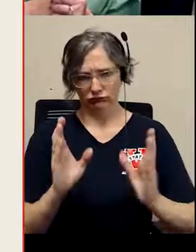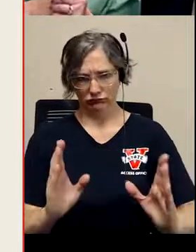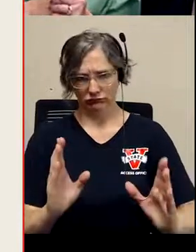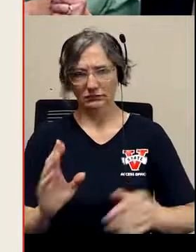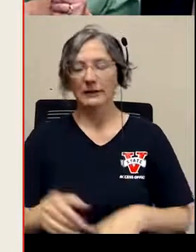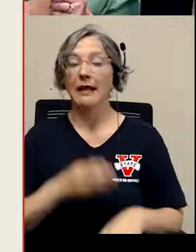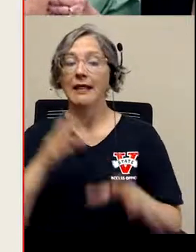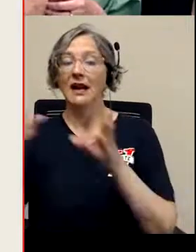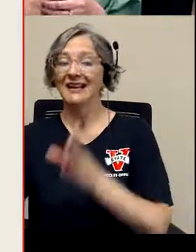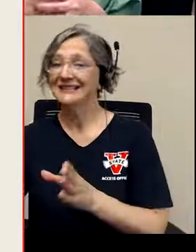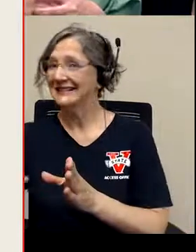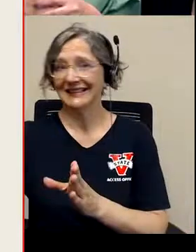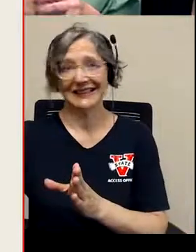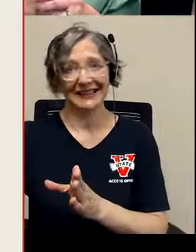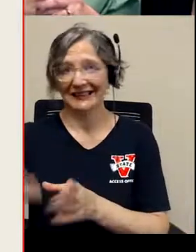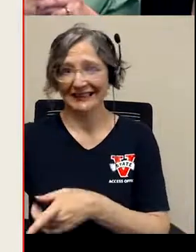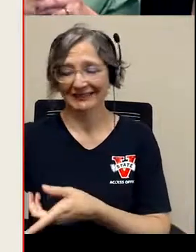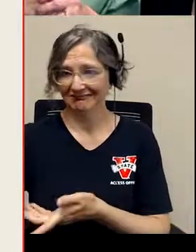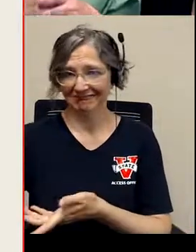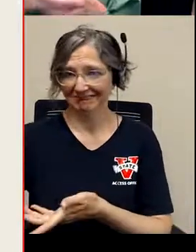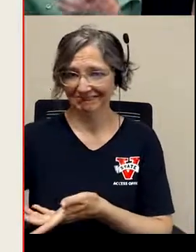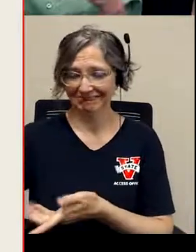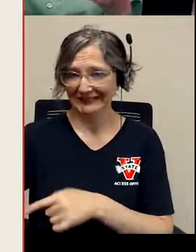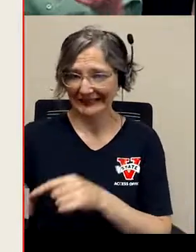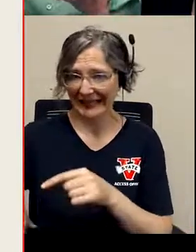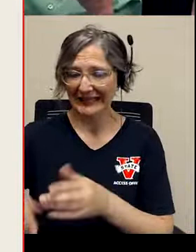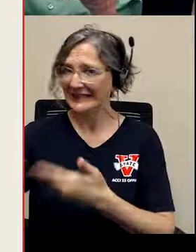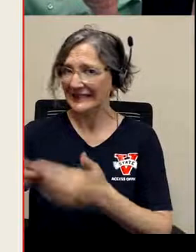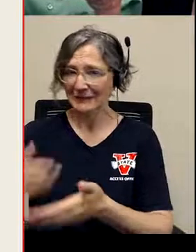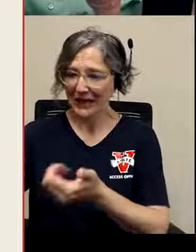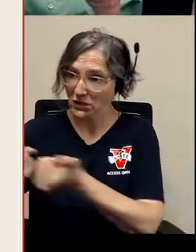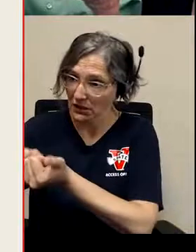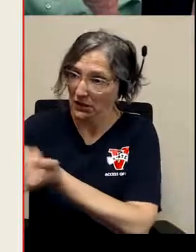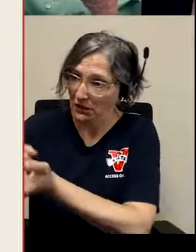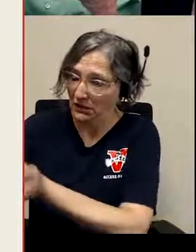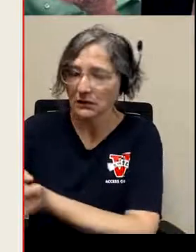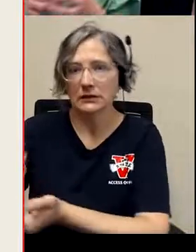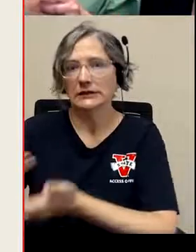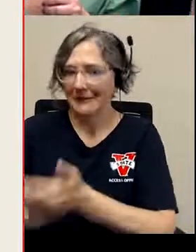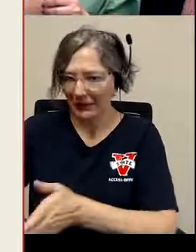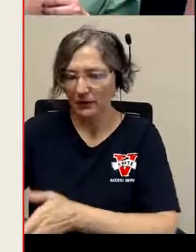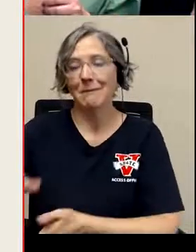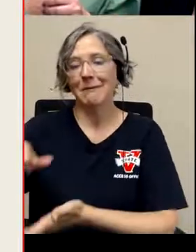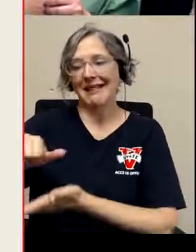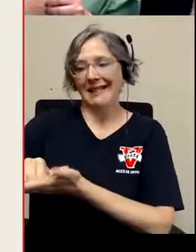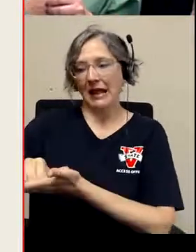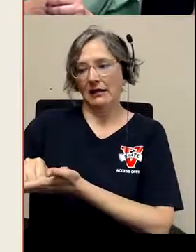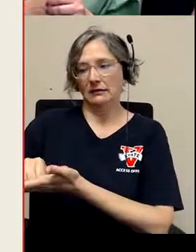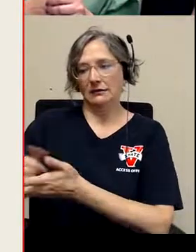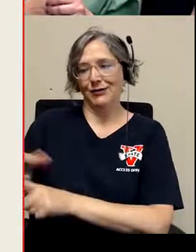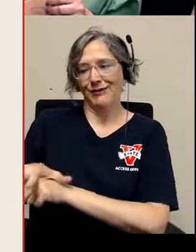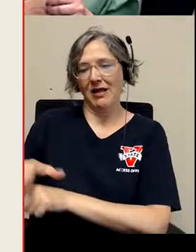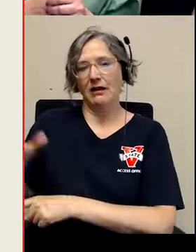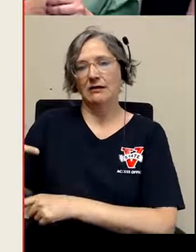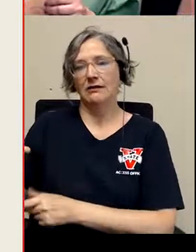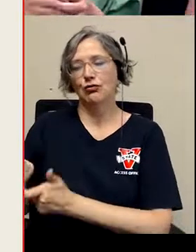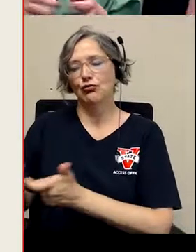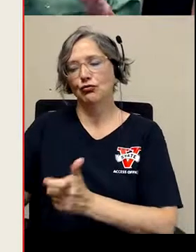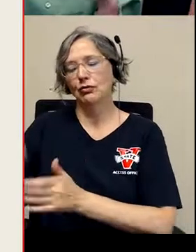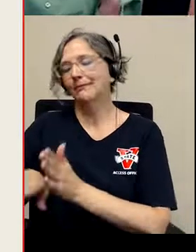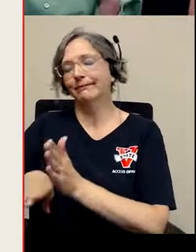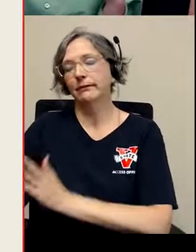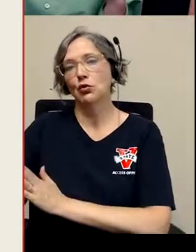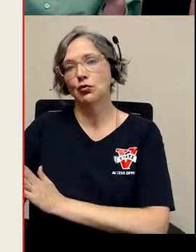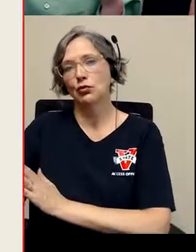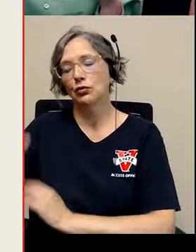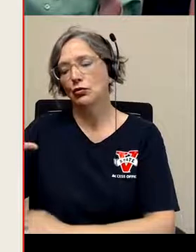they can't do yet, no matter how much support they get, but that's where the growth mindset comes in. So